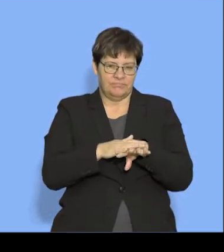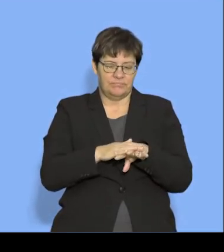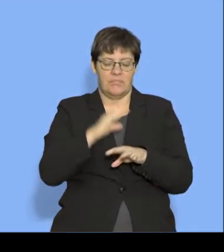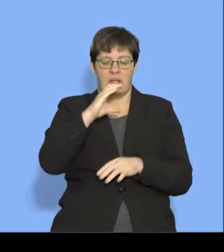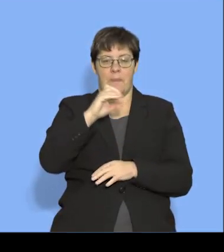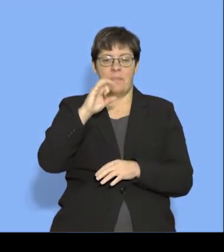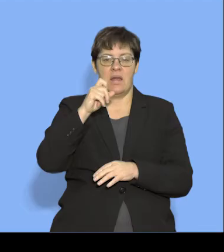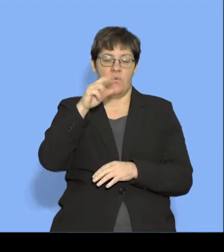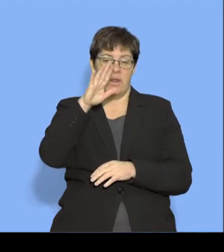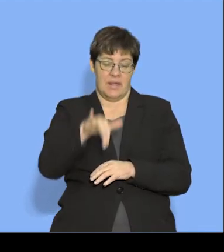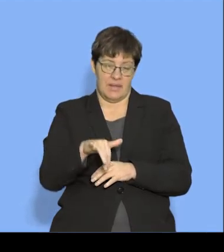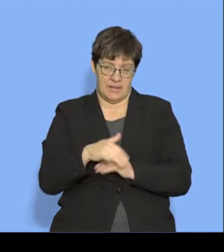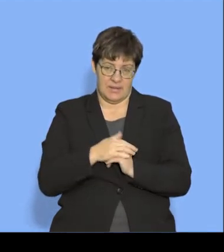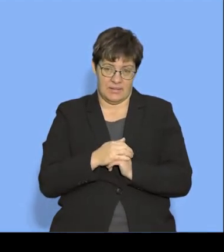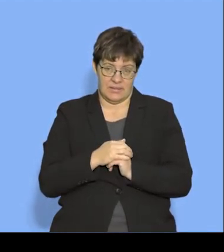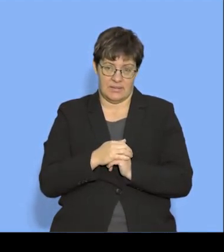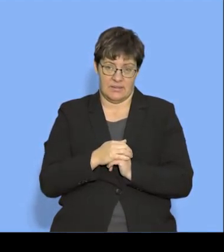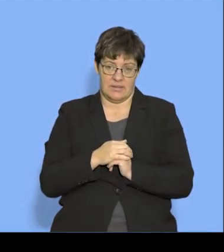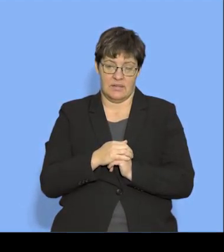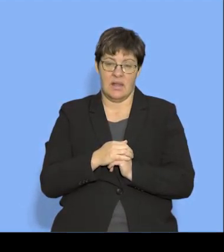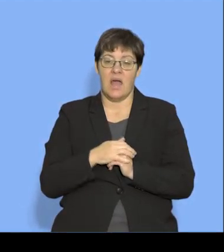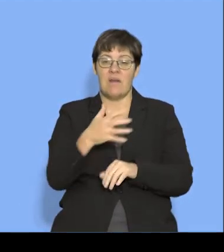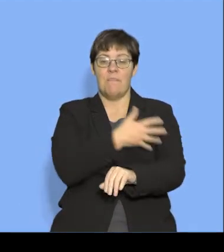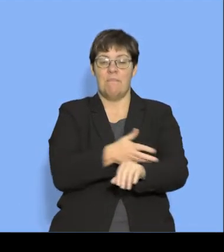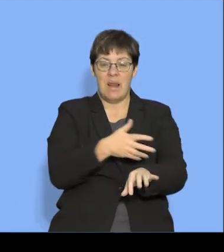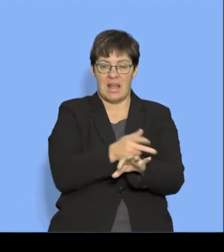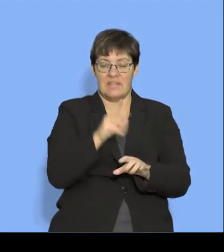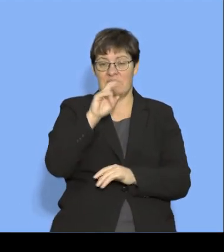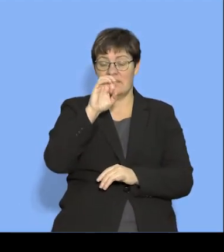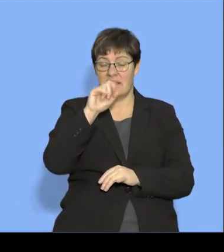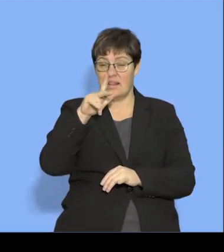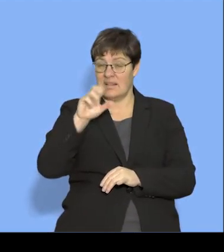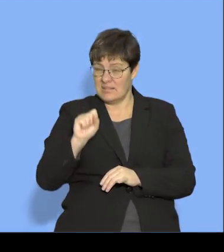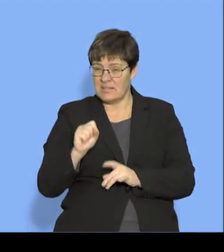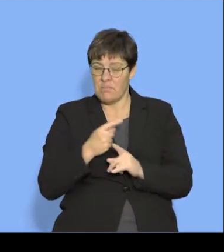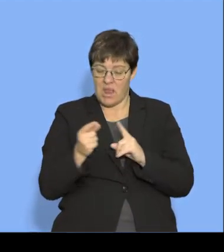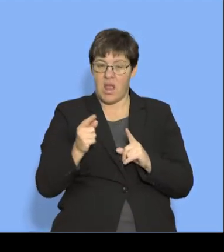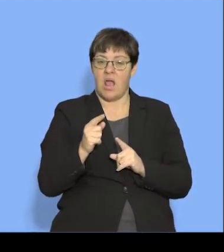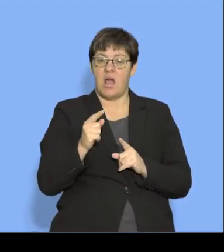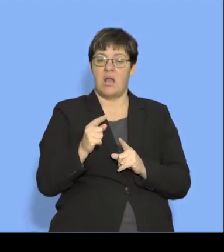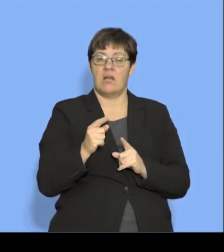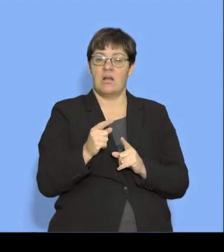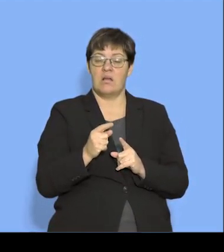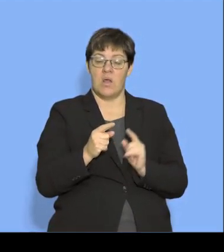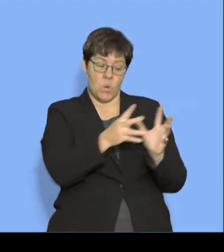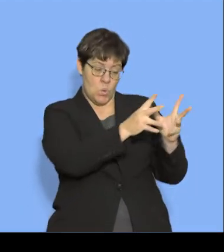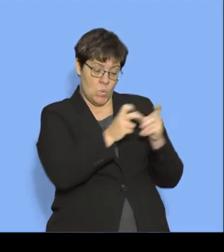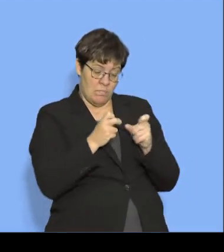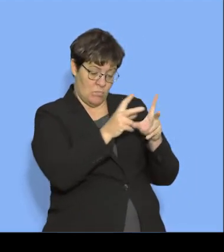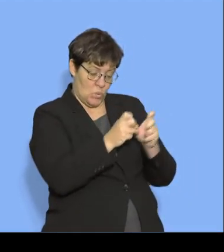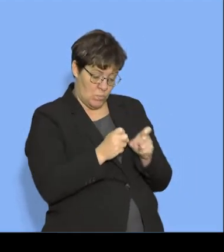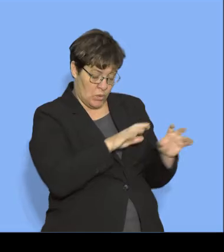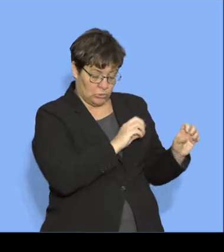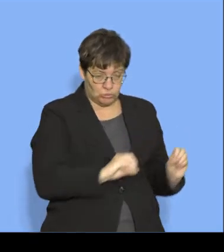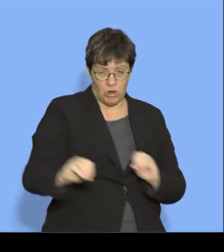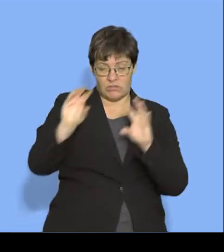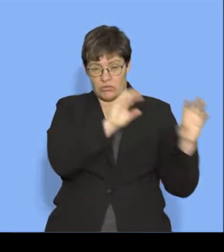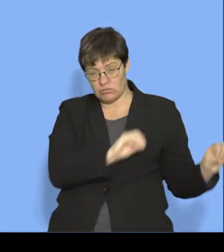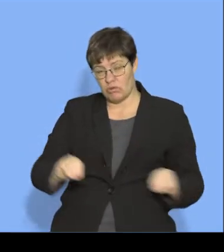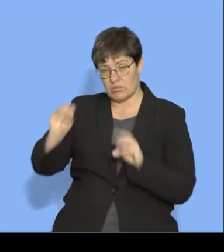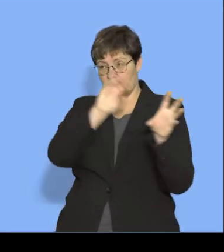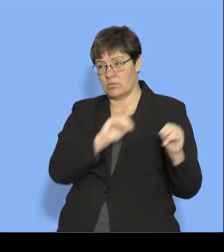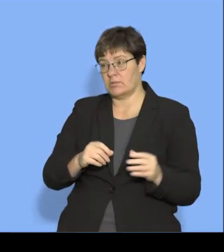of capillaries which are made up of blood vessels that are able to transport the absorbed nutrients